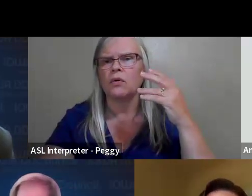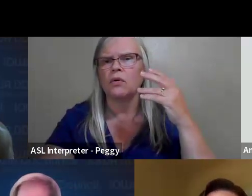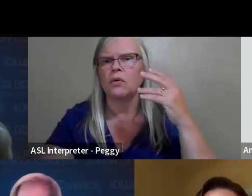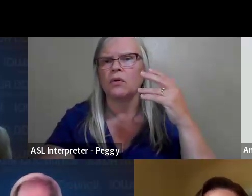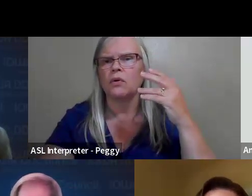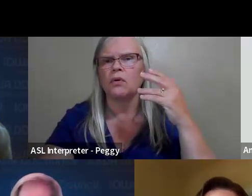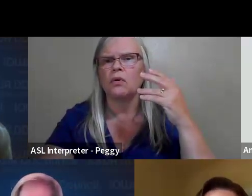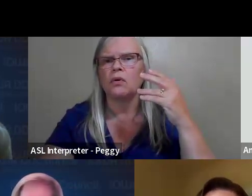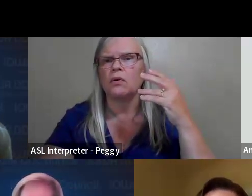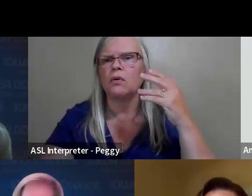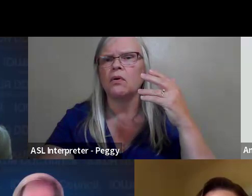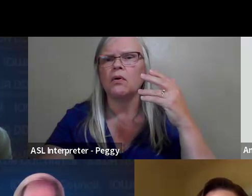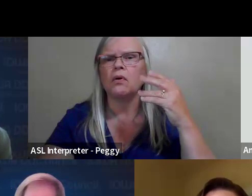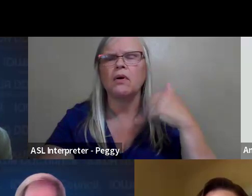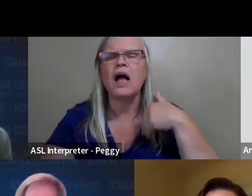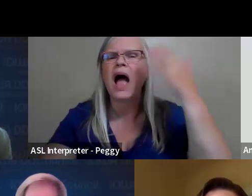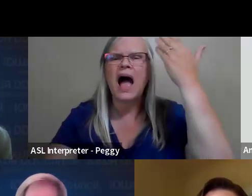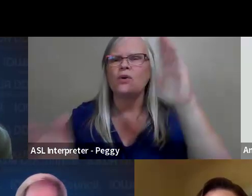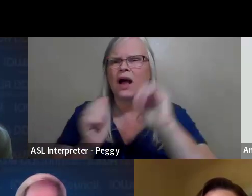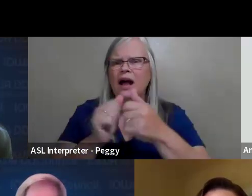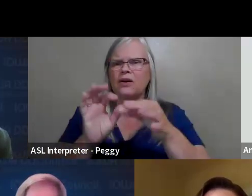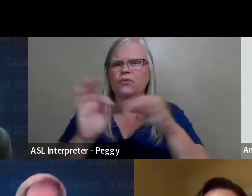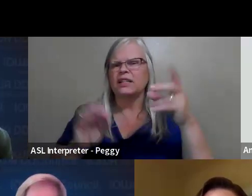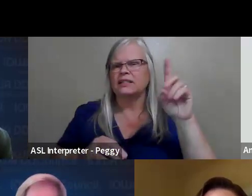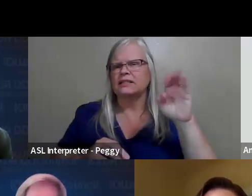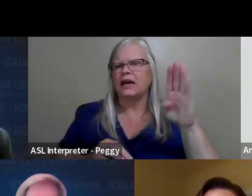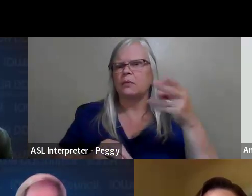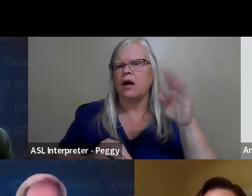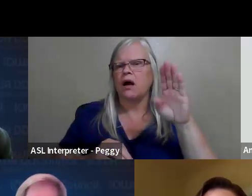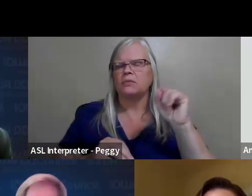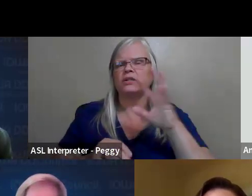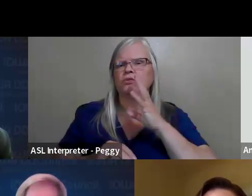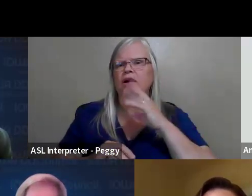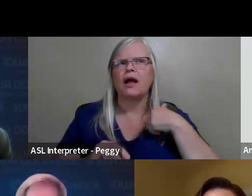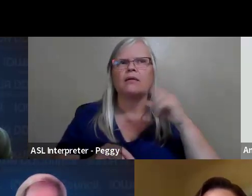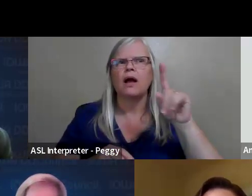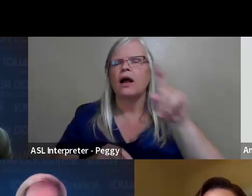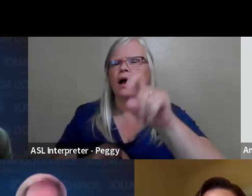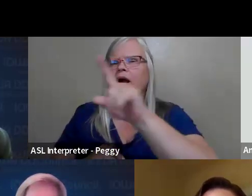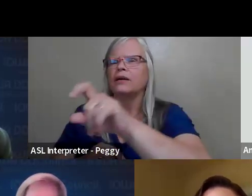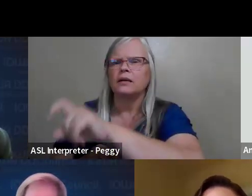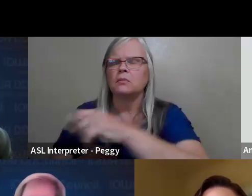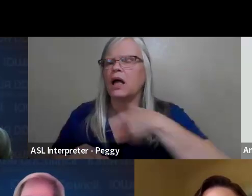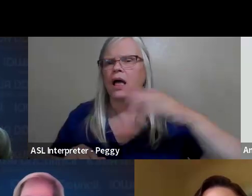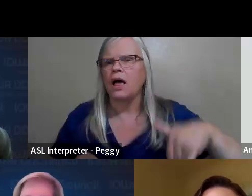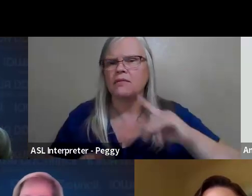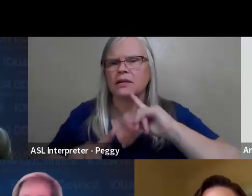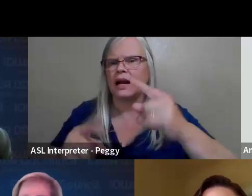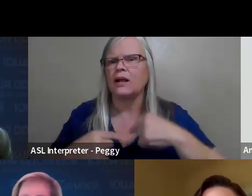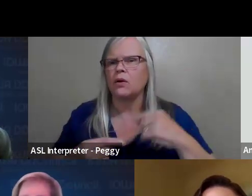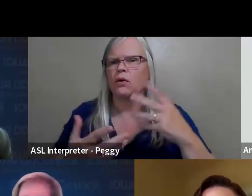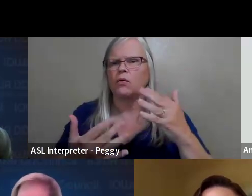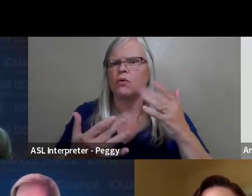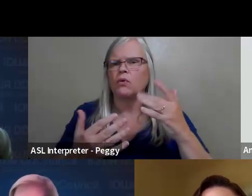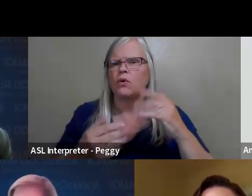quite sure how to phrase it. I've been asking around and I haven't gotten an answer yet.